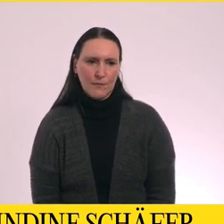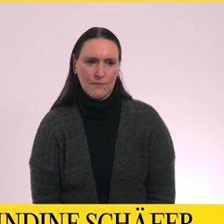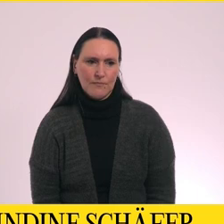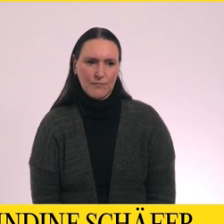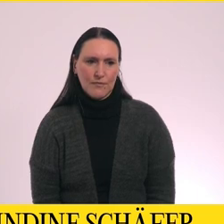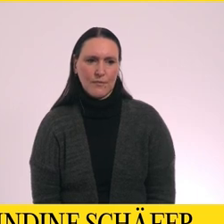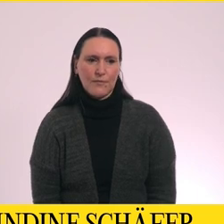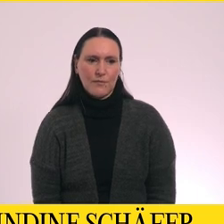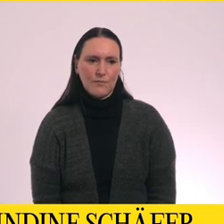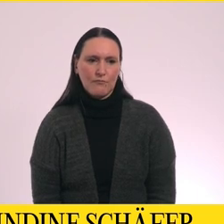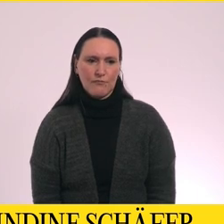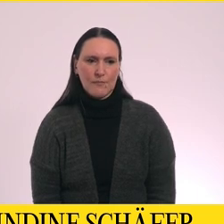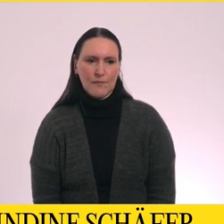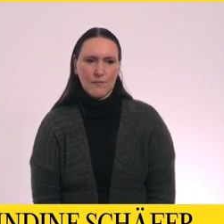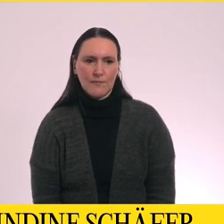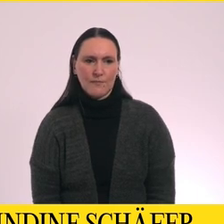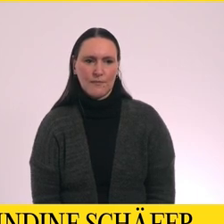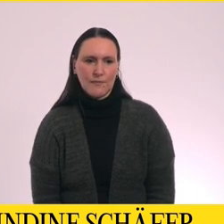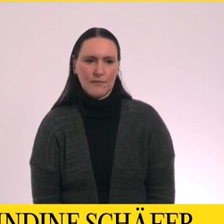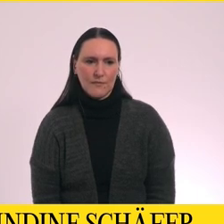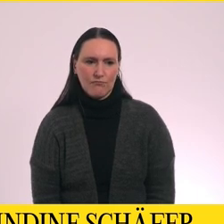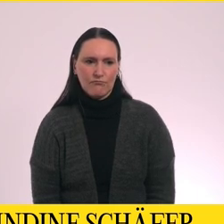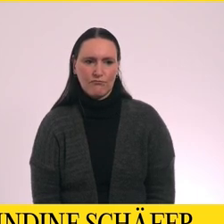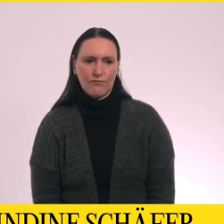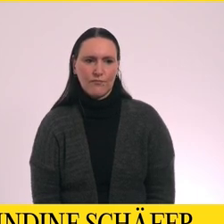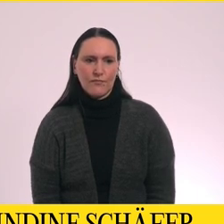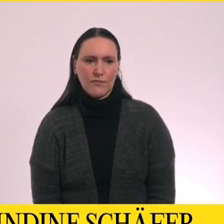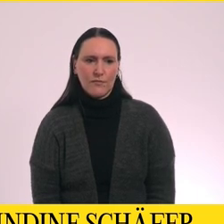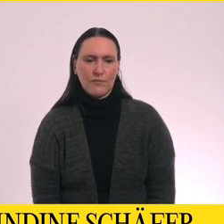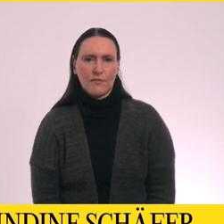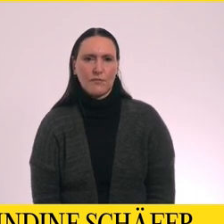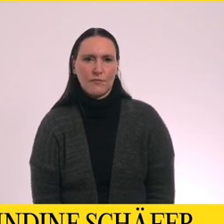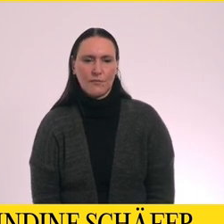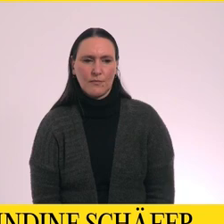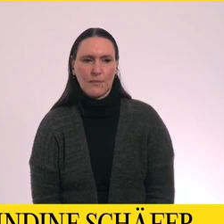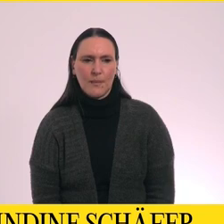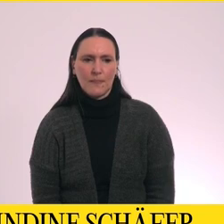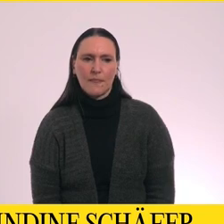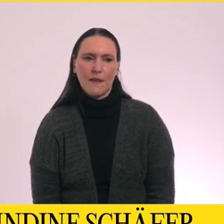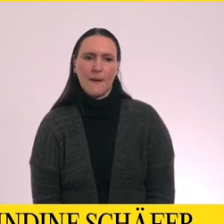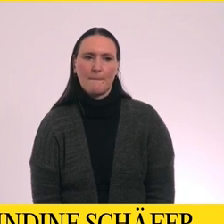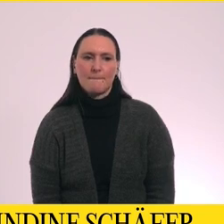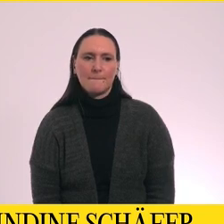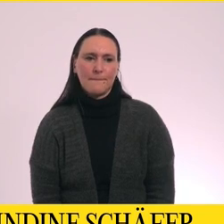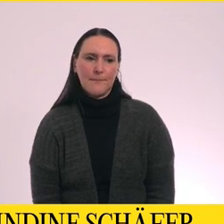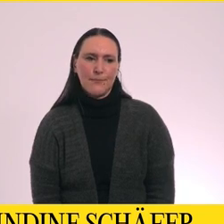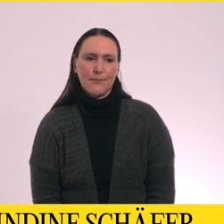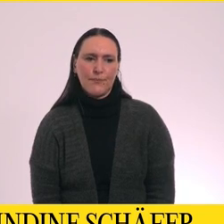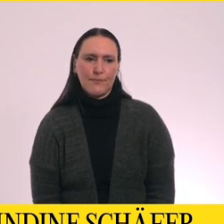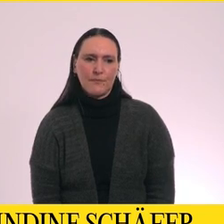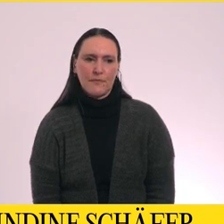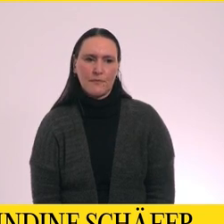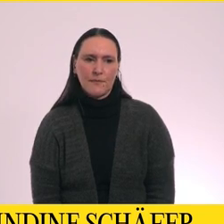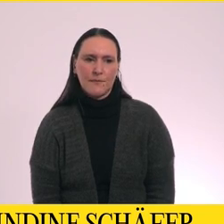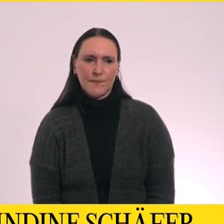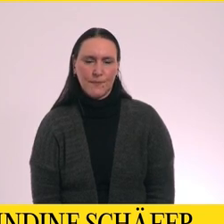permanent NGO. We describe ourselves as a refugee justice community center. Well, the problem